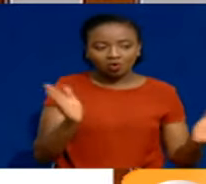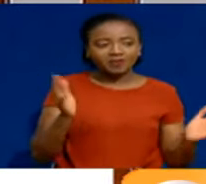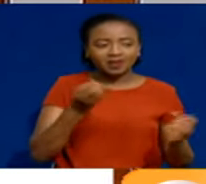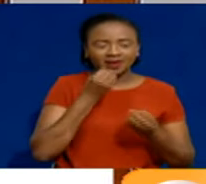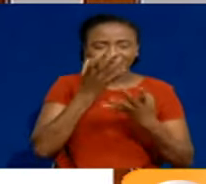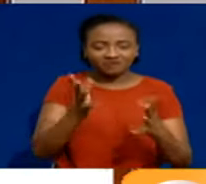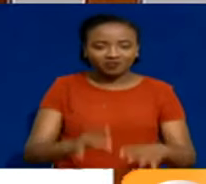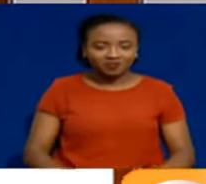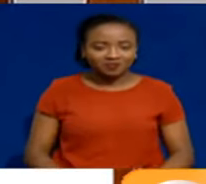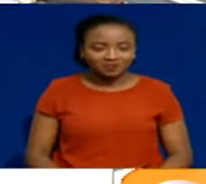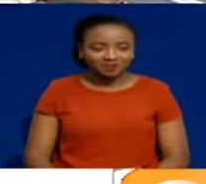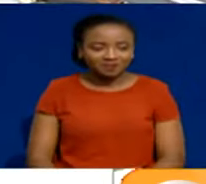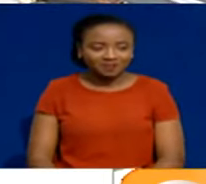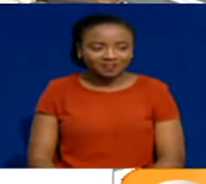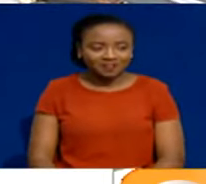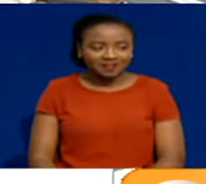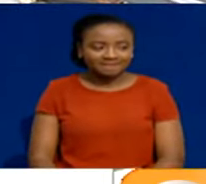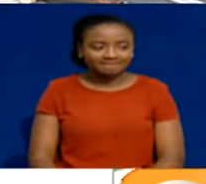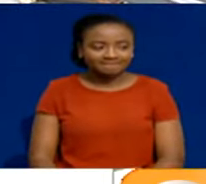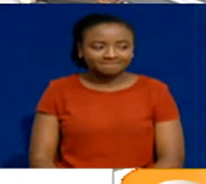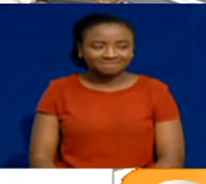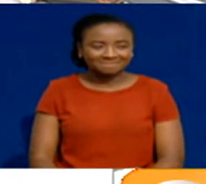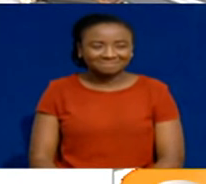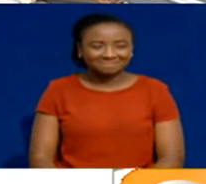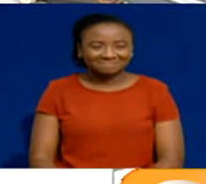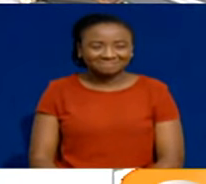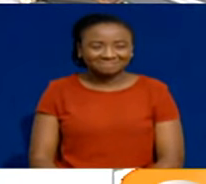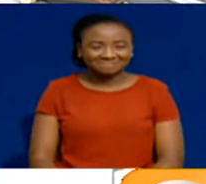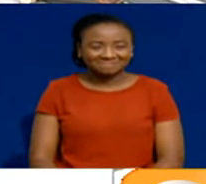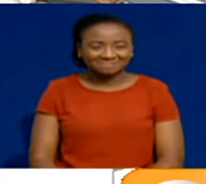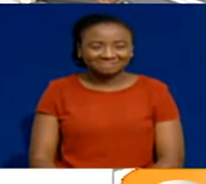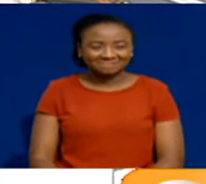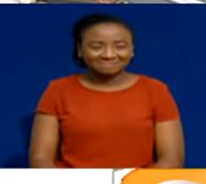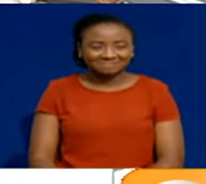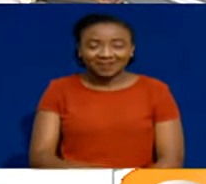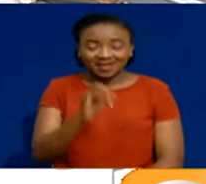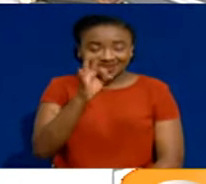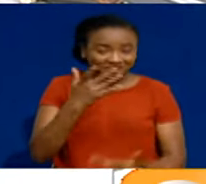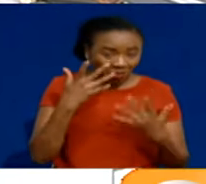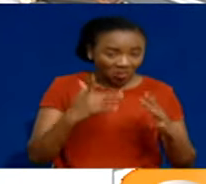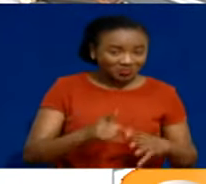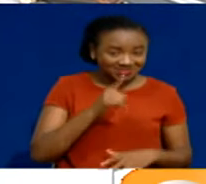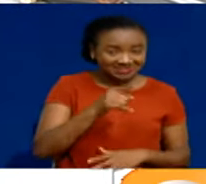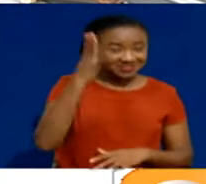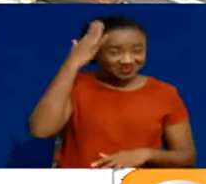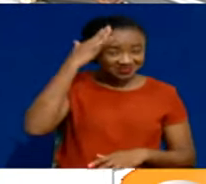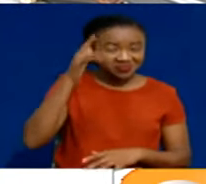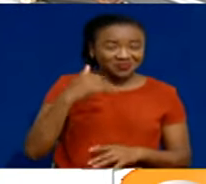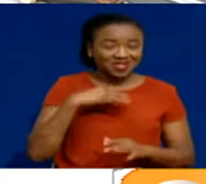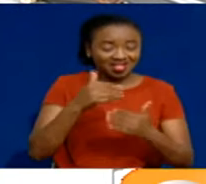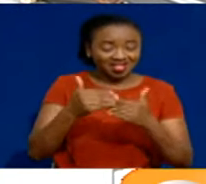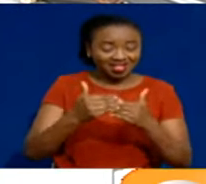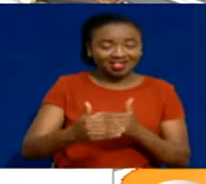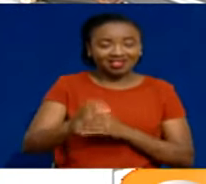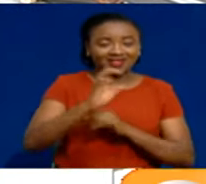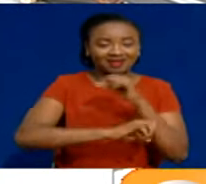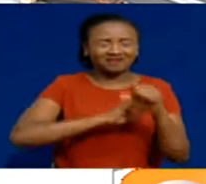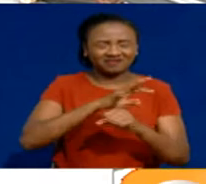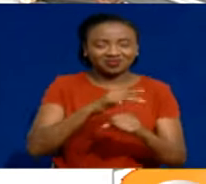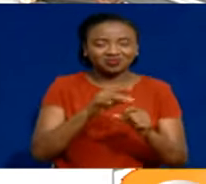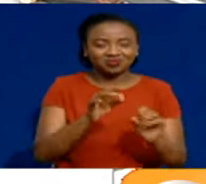You know, I'm going to play this. I'm not wavering on that one. If you lose on this one, you know, we're going to be playing this tape over and over again.